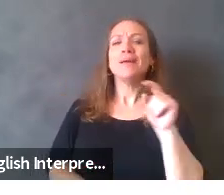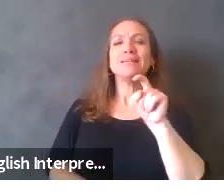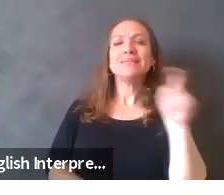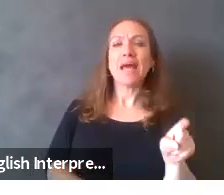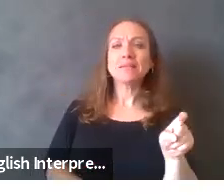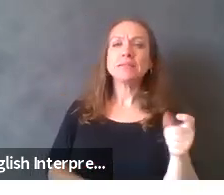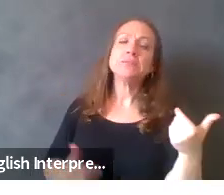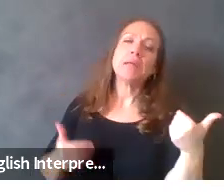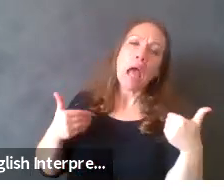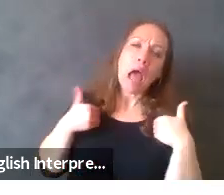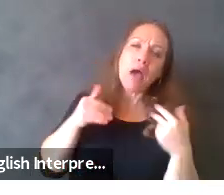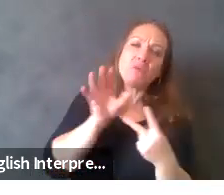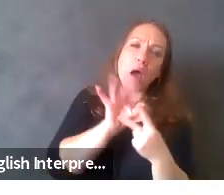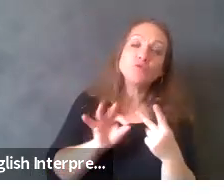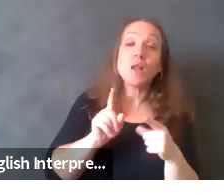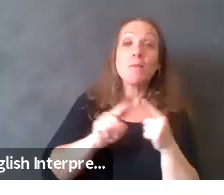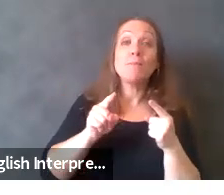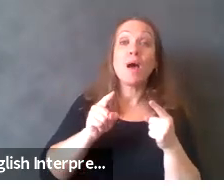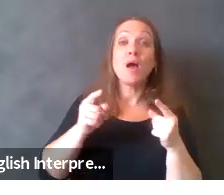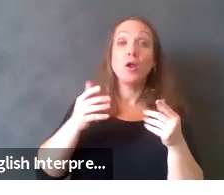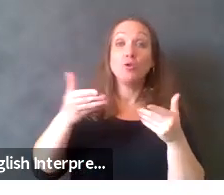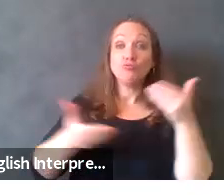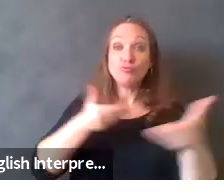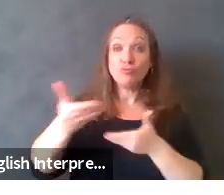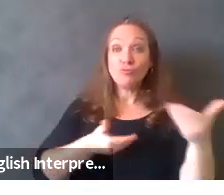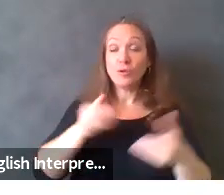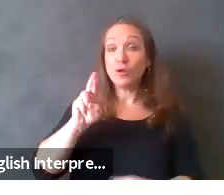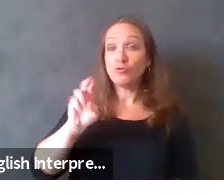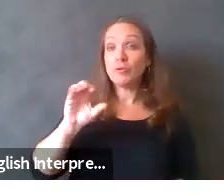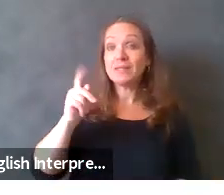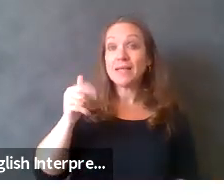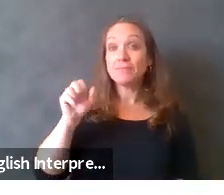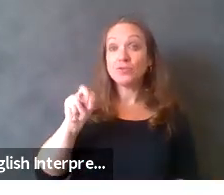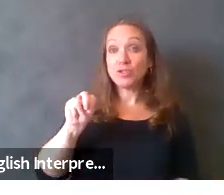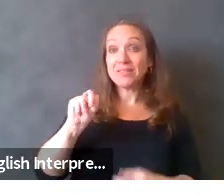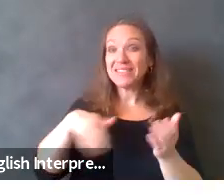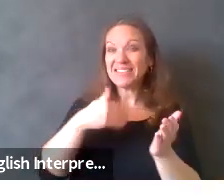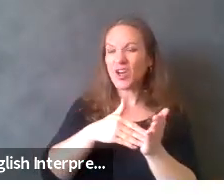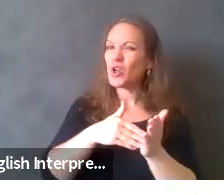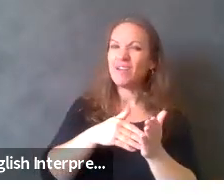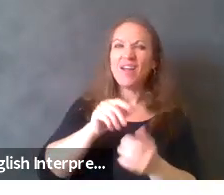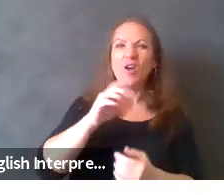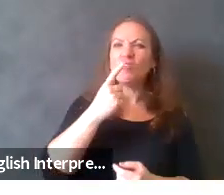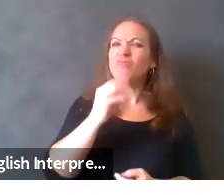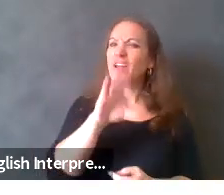not necessarily Red Cross managed. As a matter of fact, neither in Louisiana,